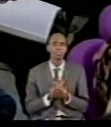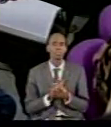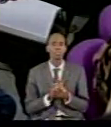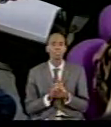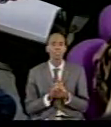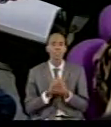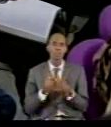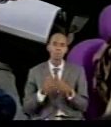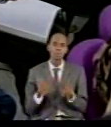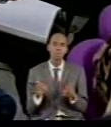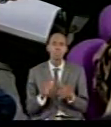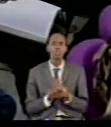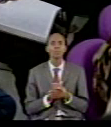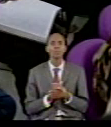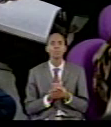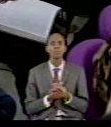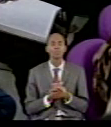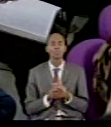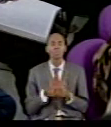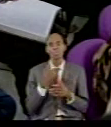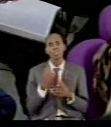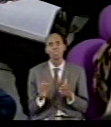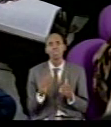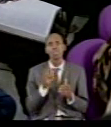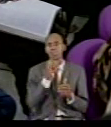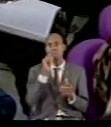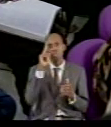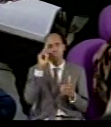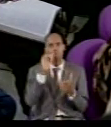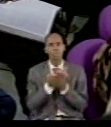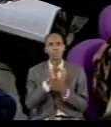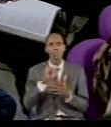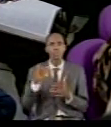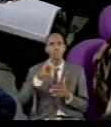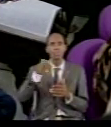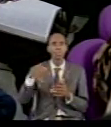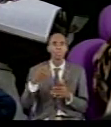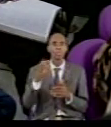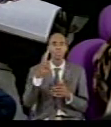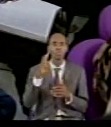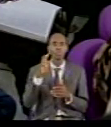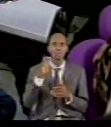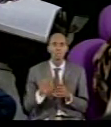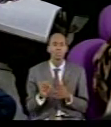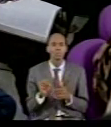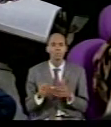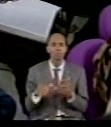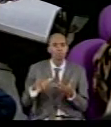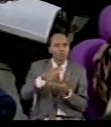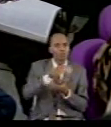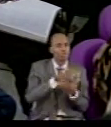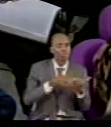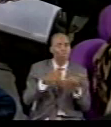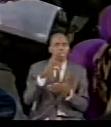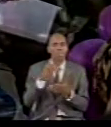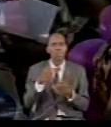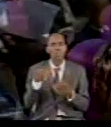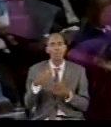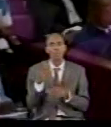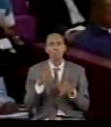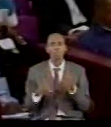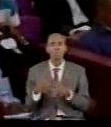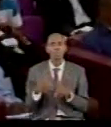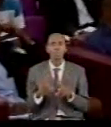but the unbelieving Jews stirred up the Gentiles. They stirred